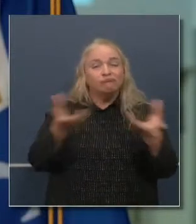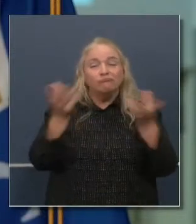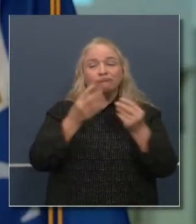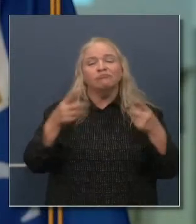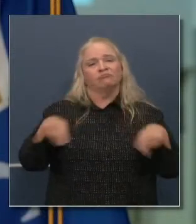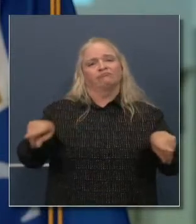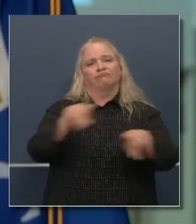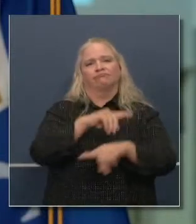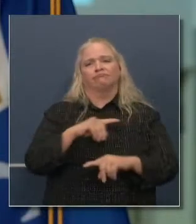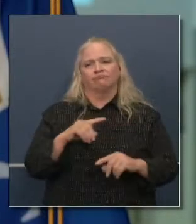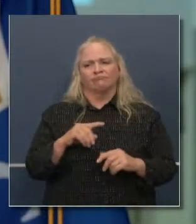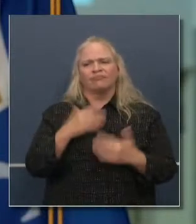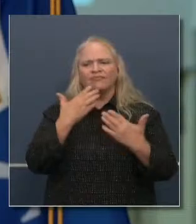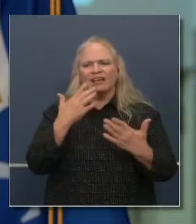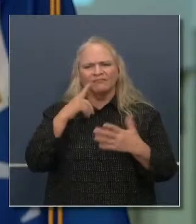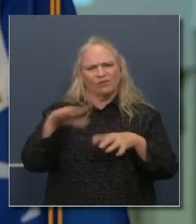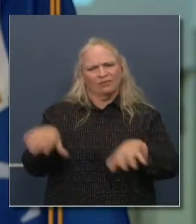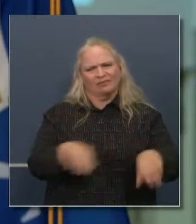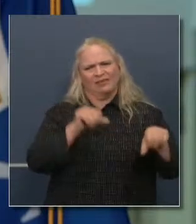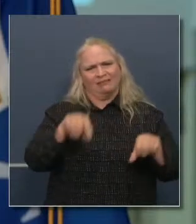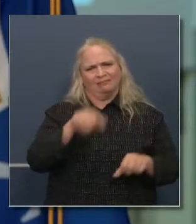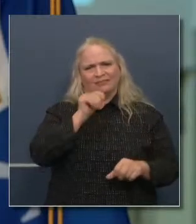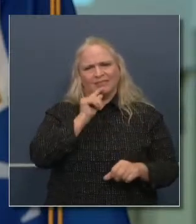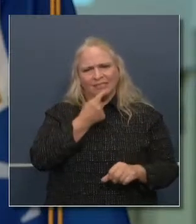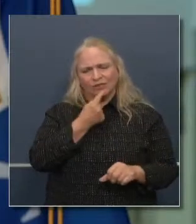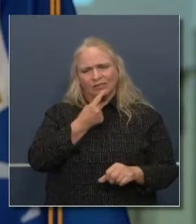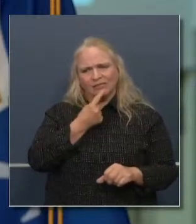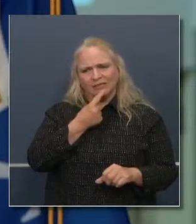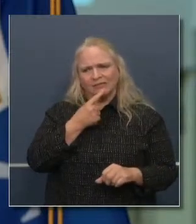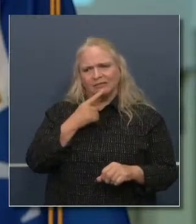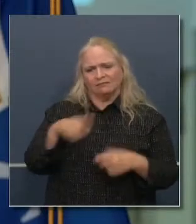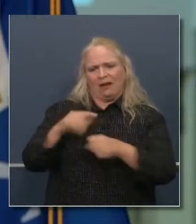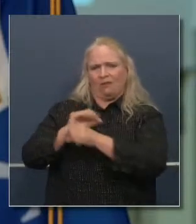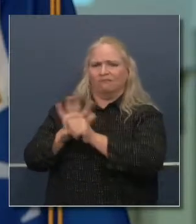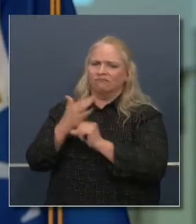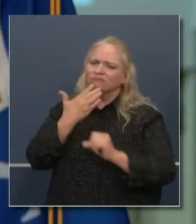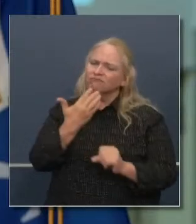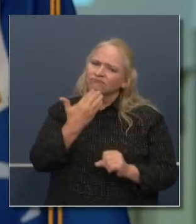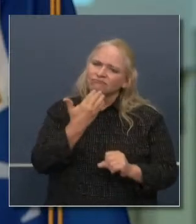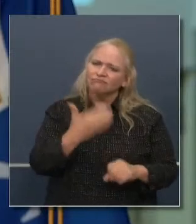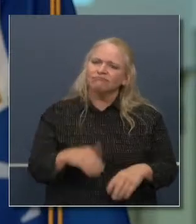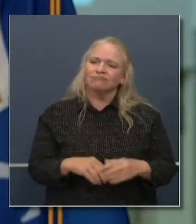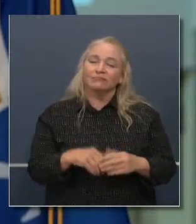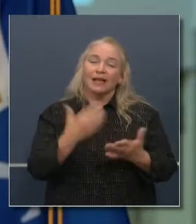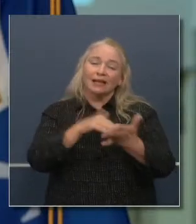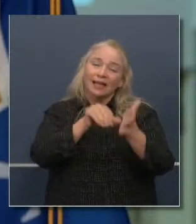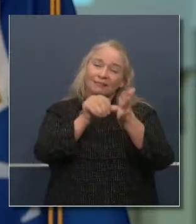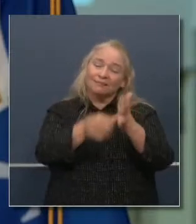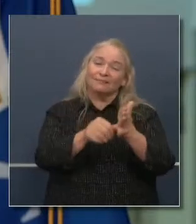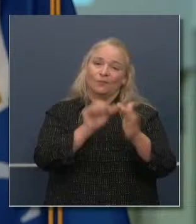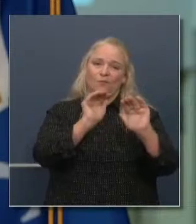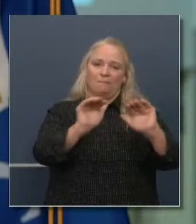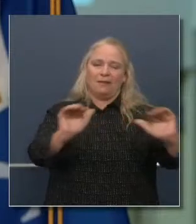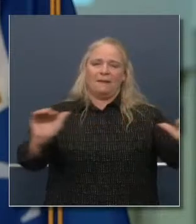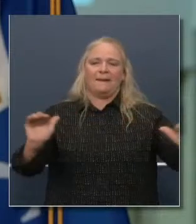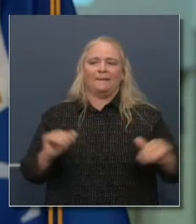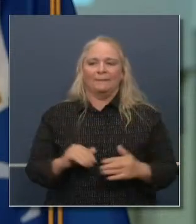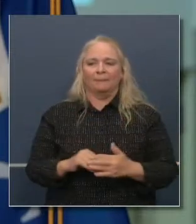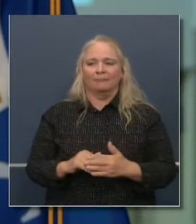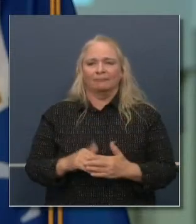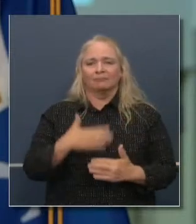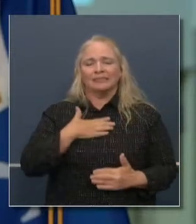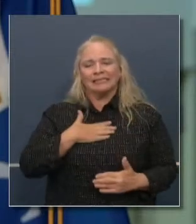take seriously the spread and transmission of this virus. I want to always remind you the same mantra, that is to